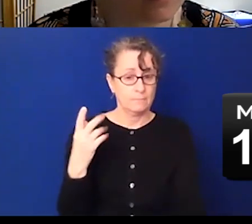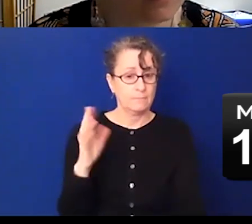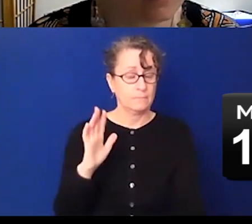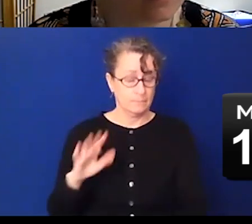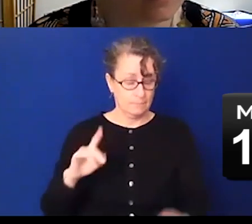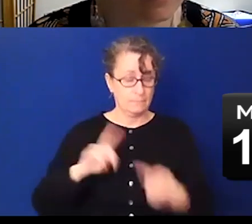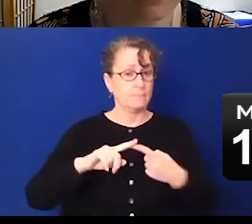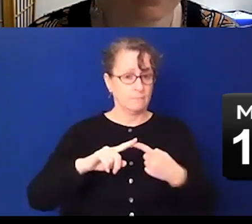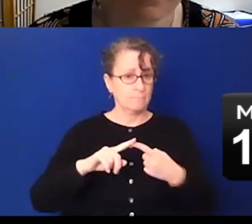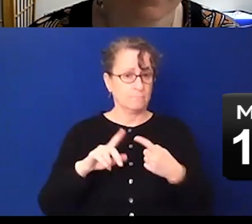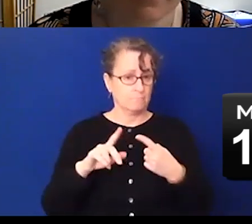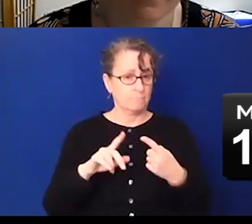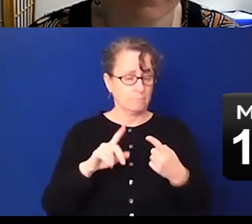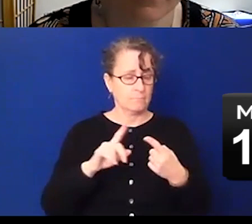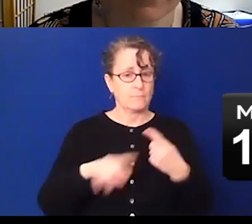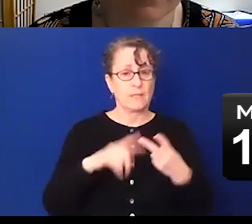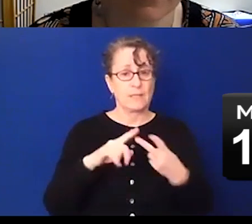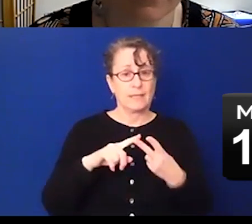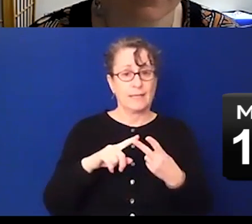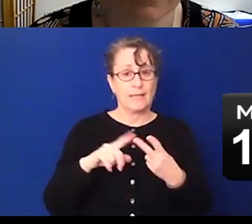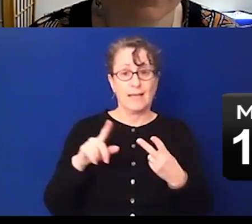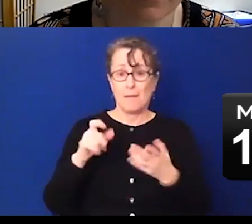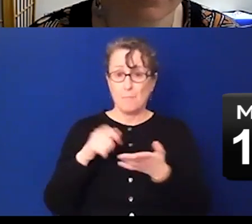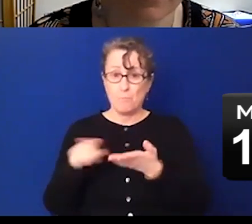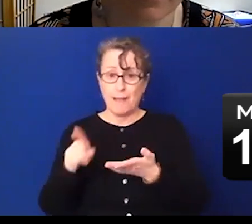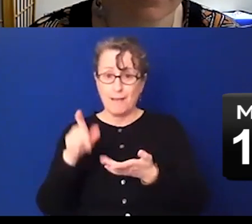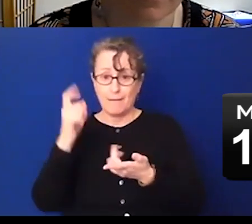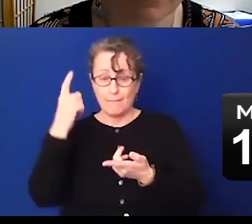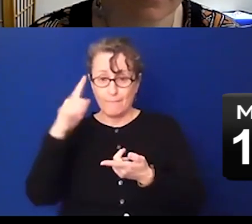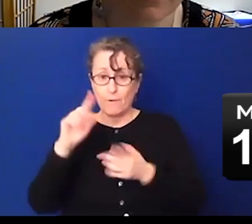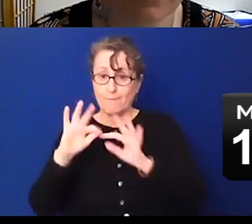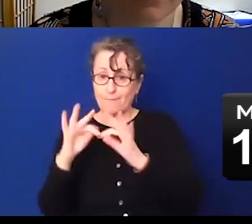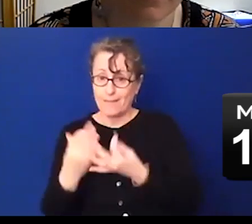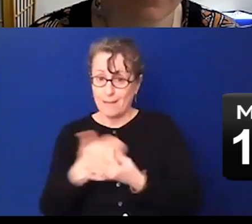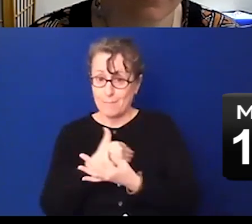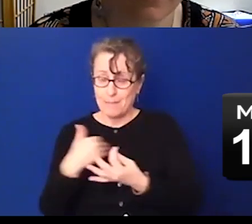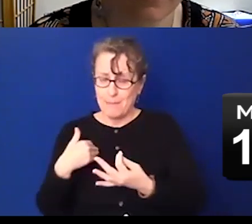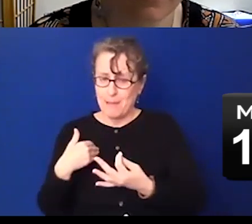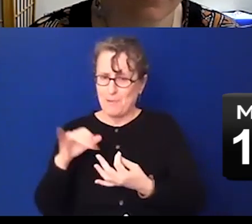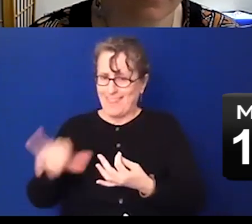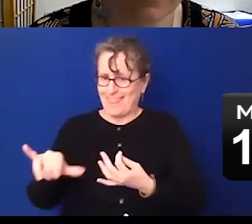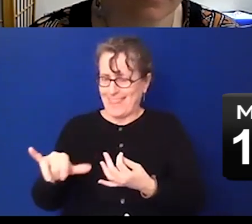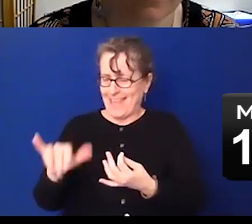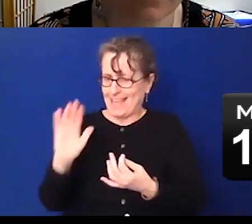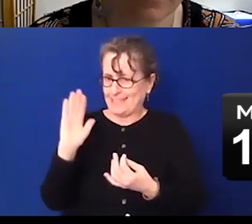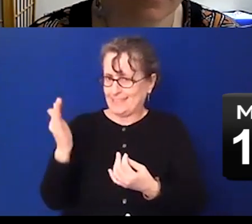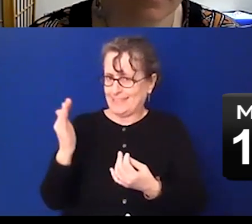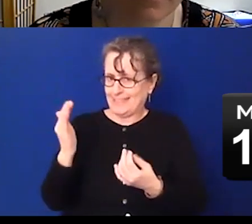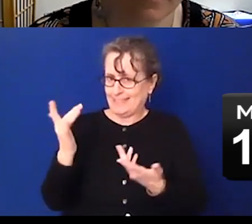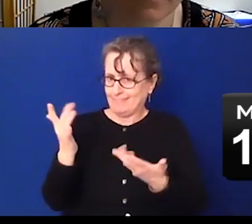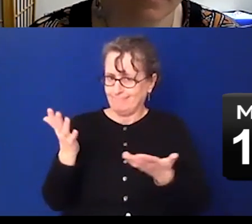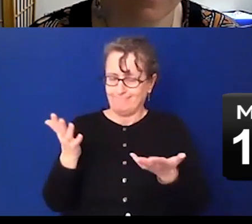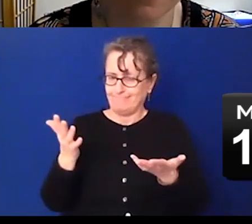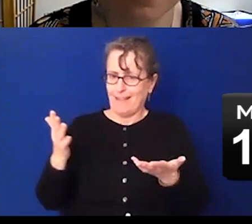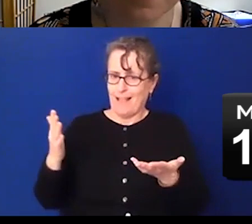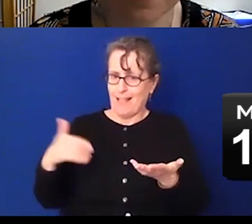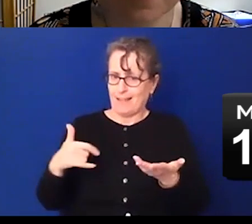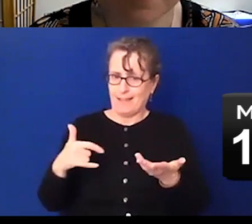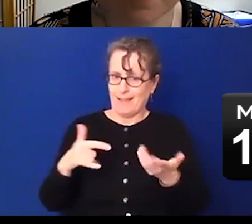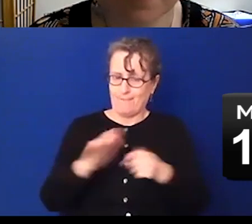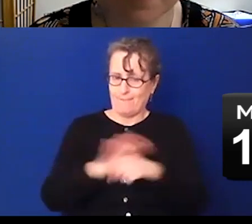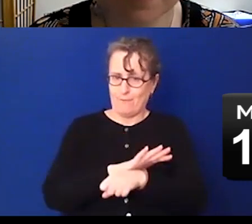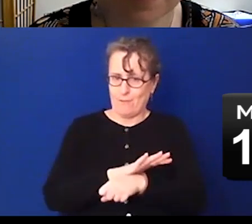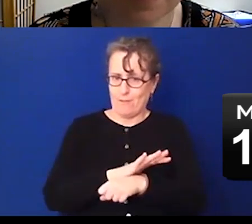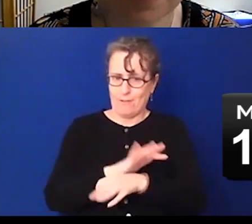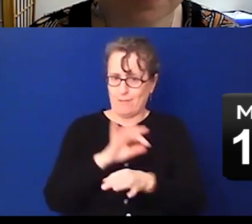to the in-kind expense question. But, you know, maybe I have misread the five of you and